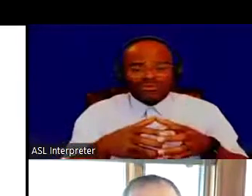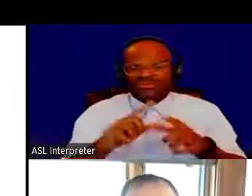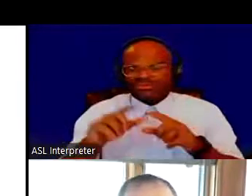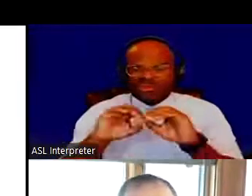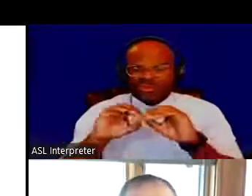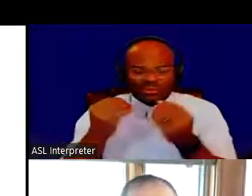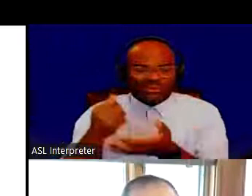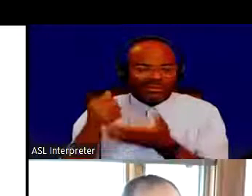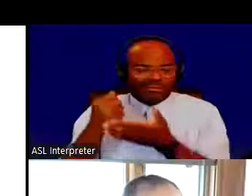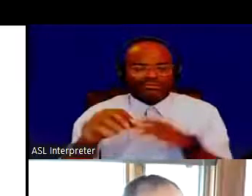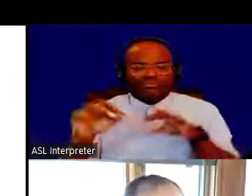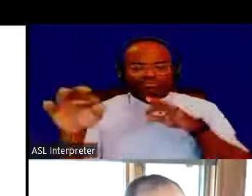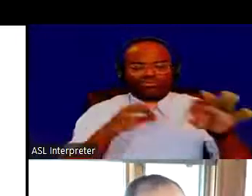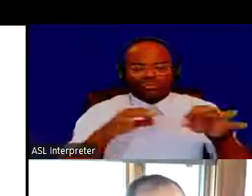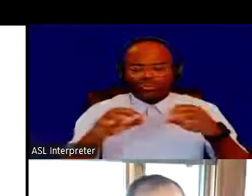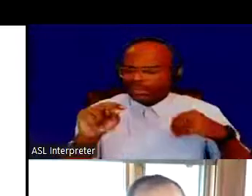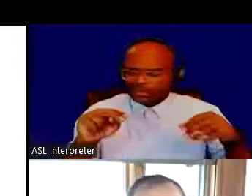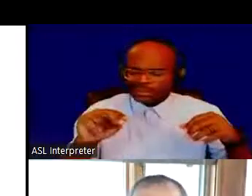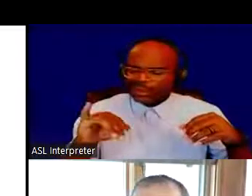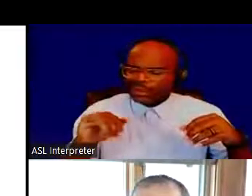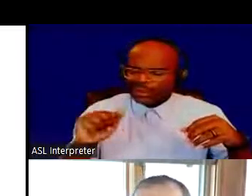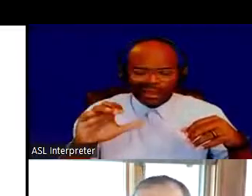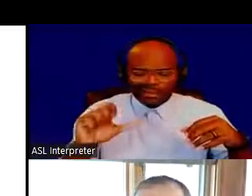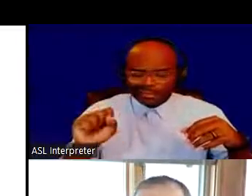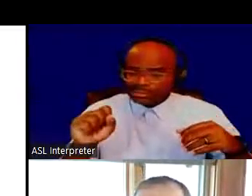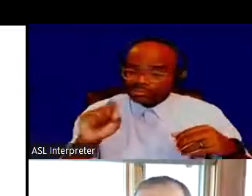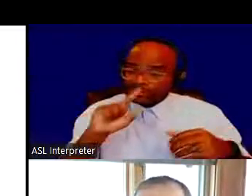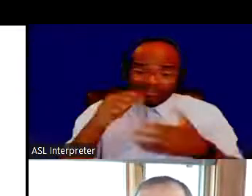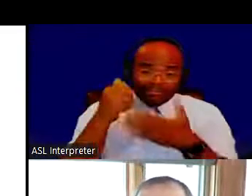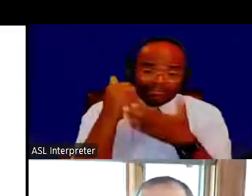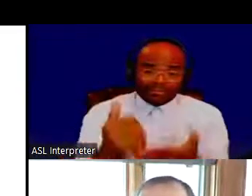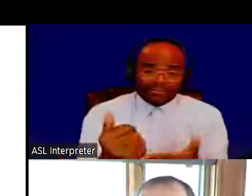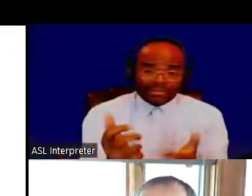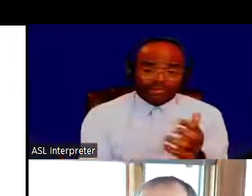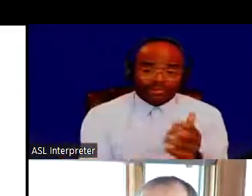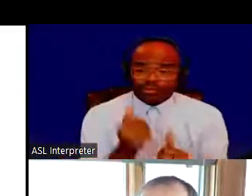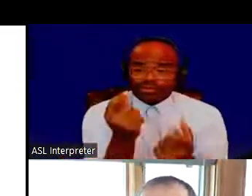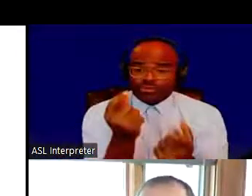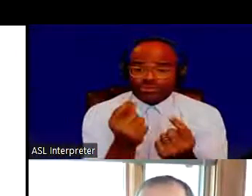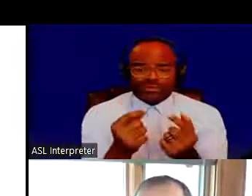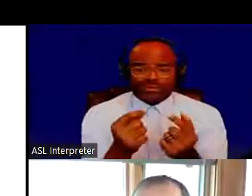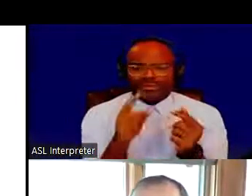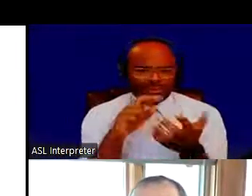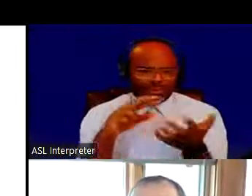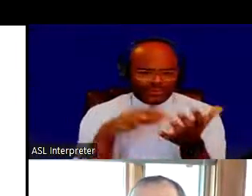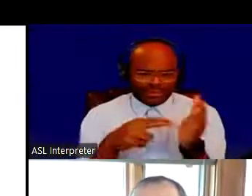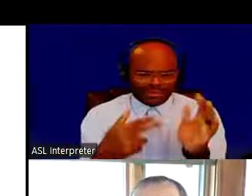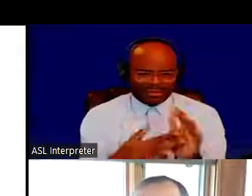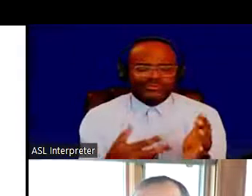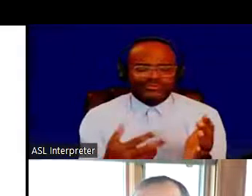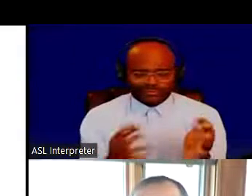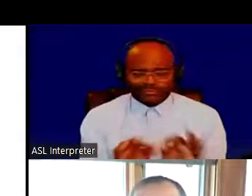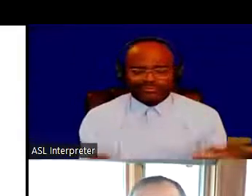describe what NIAX is and how we can be most useful. And what that boils down to is we